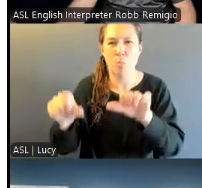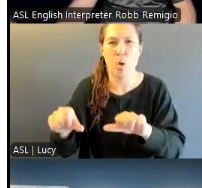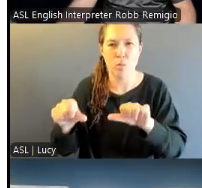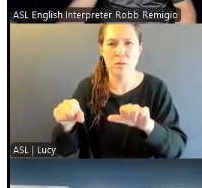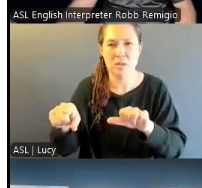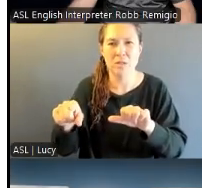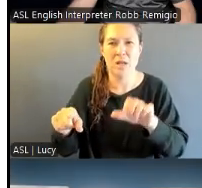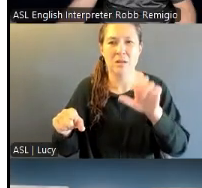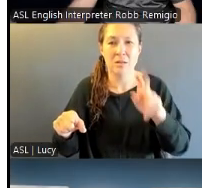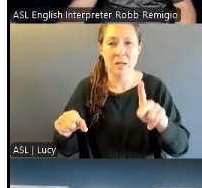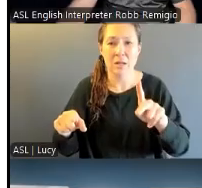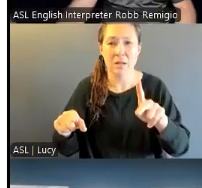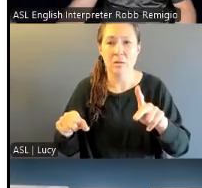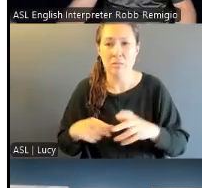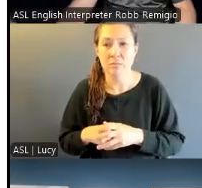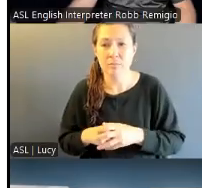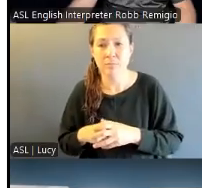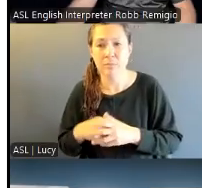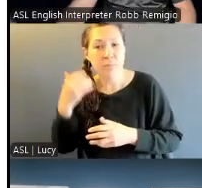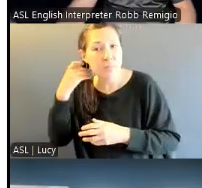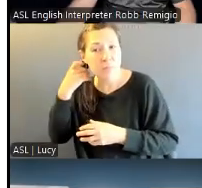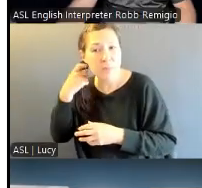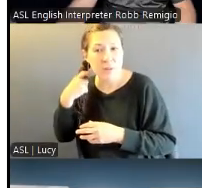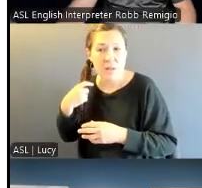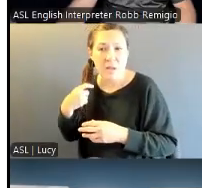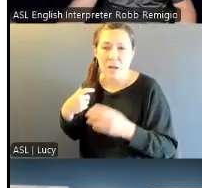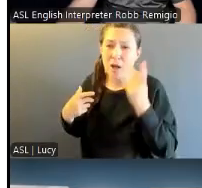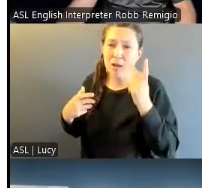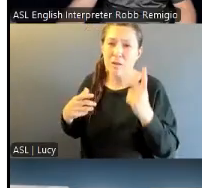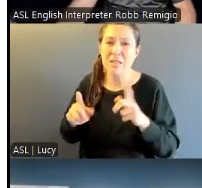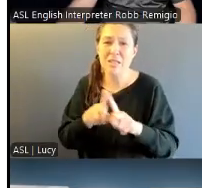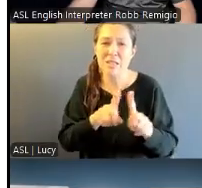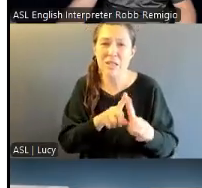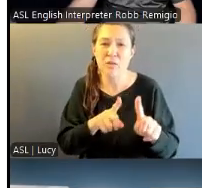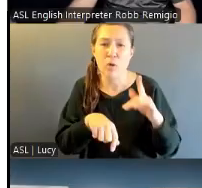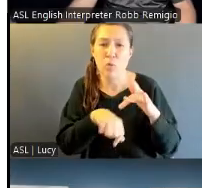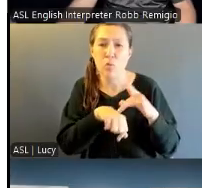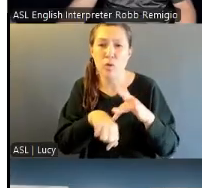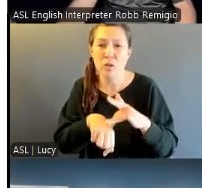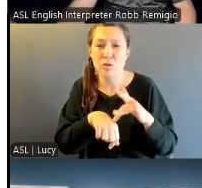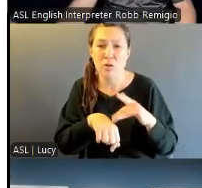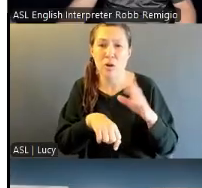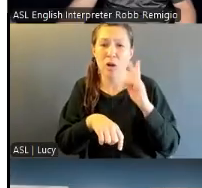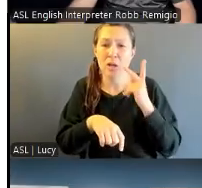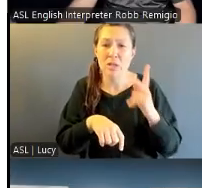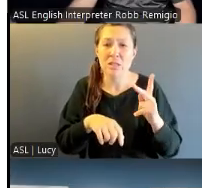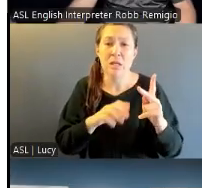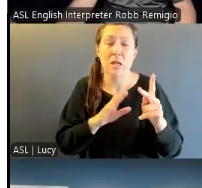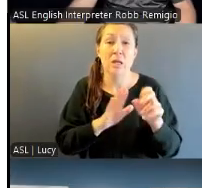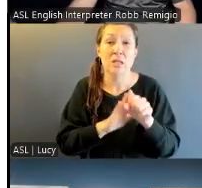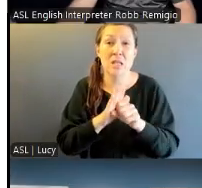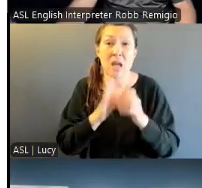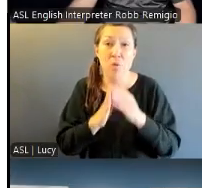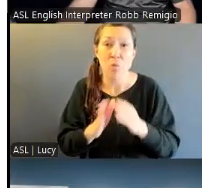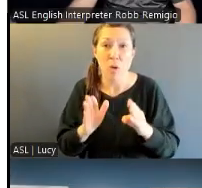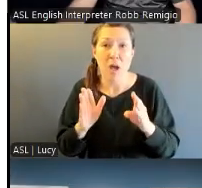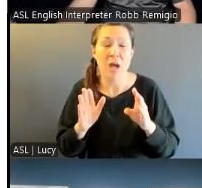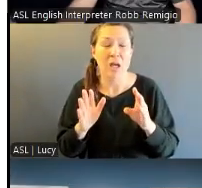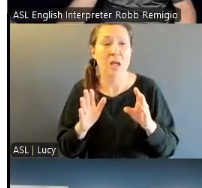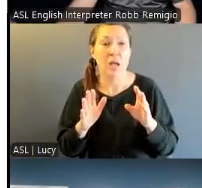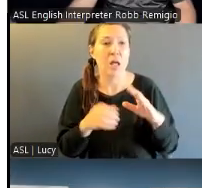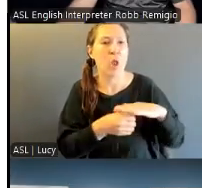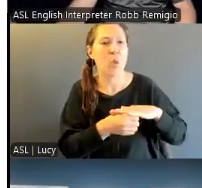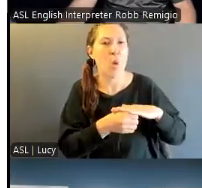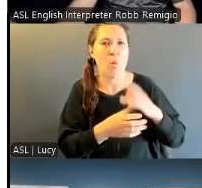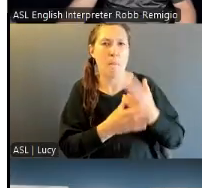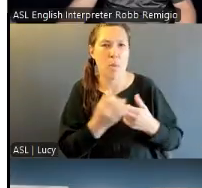find on there a listing of a number of resources, both statewide but local, that may be of interest to you as part of it too. And if for some